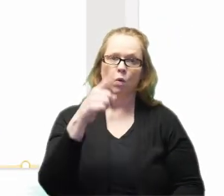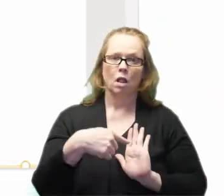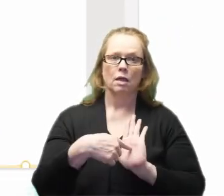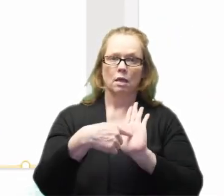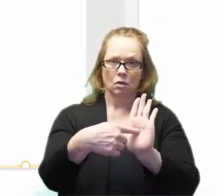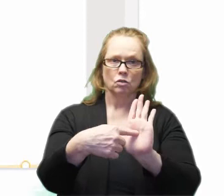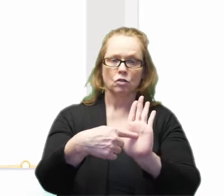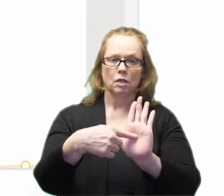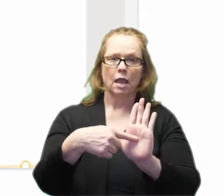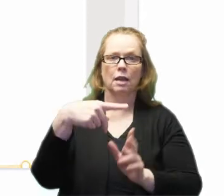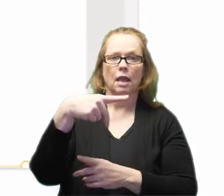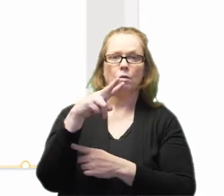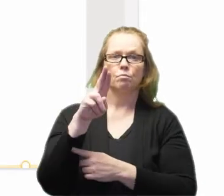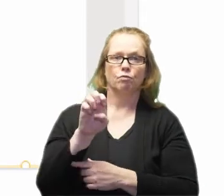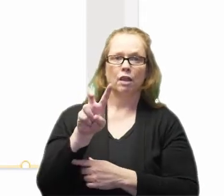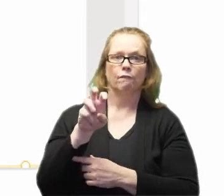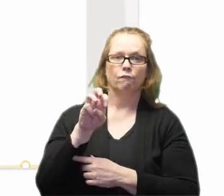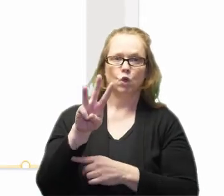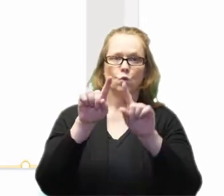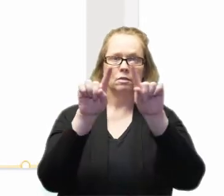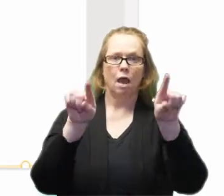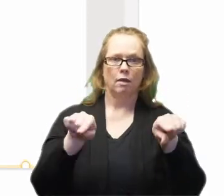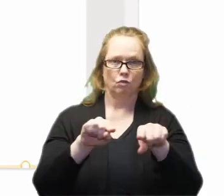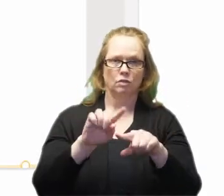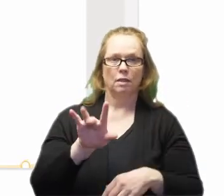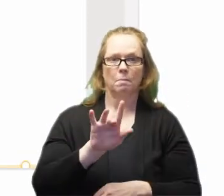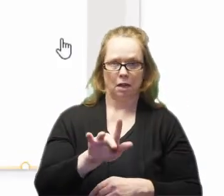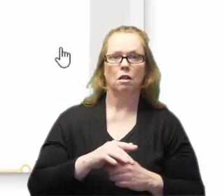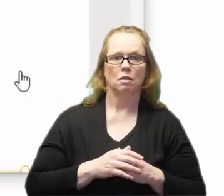in preview tiles in the middle of the screen.